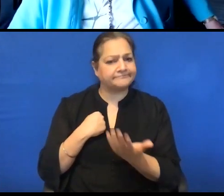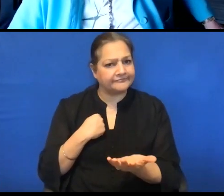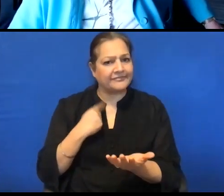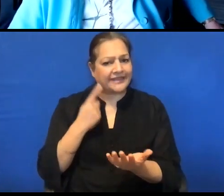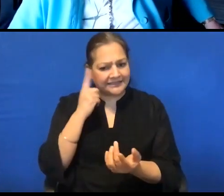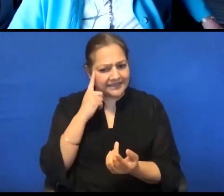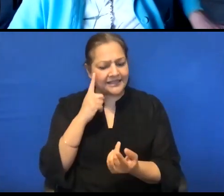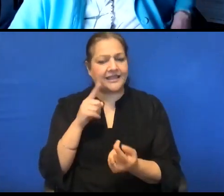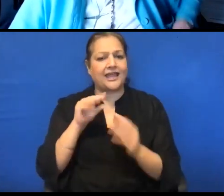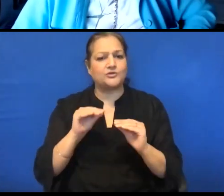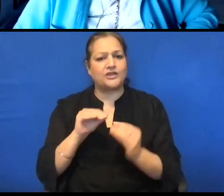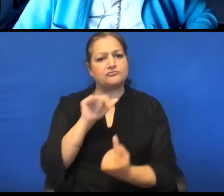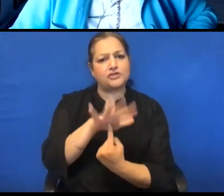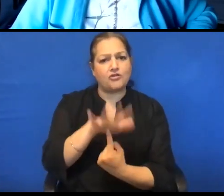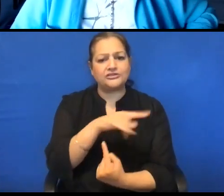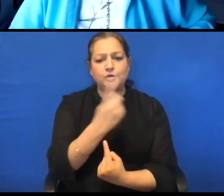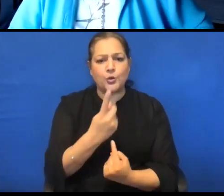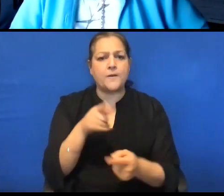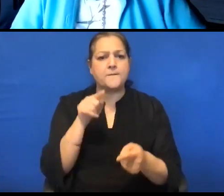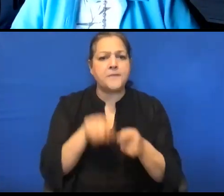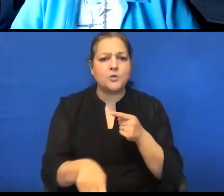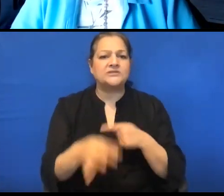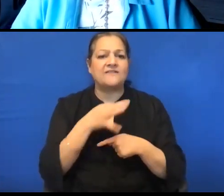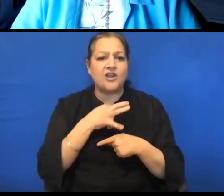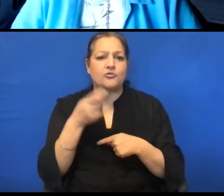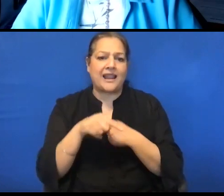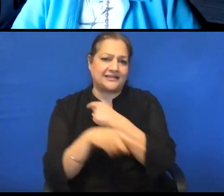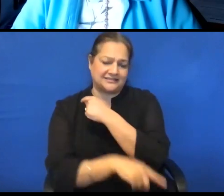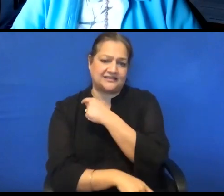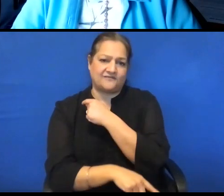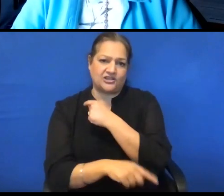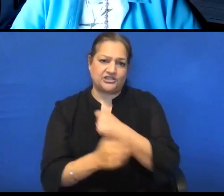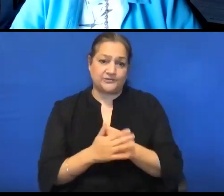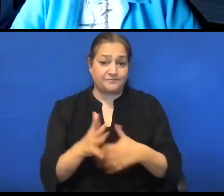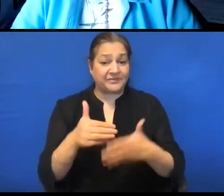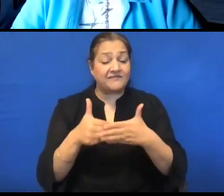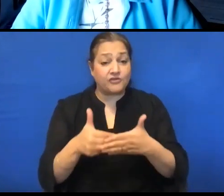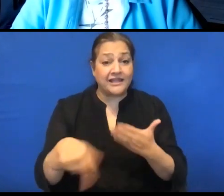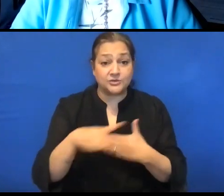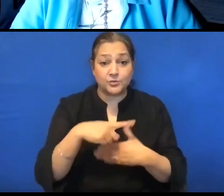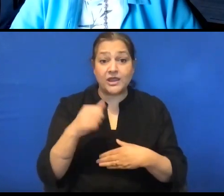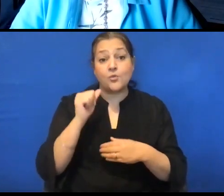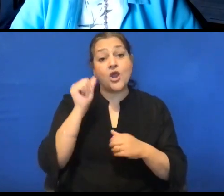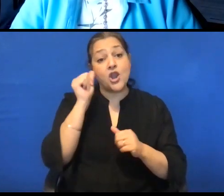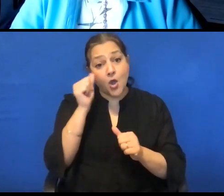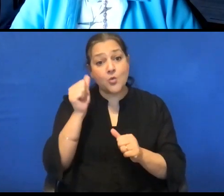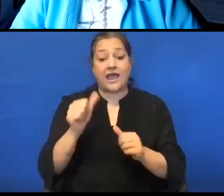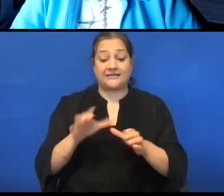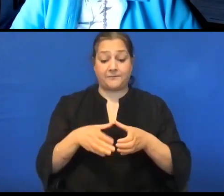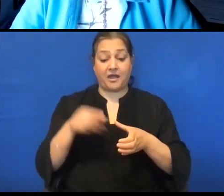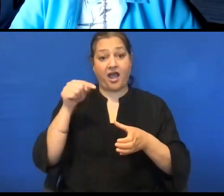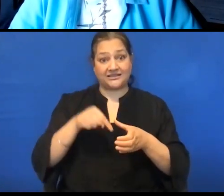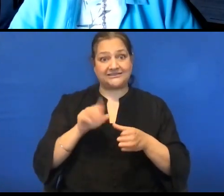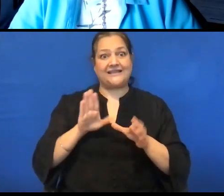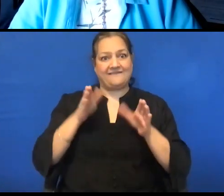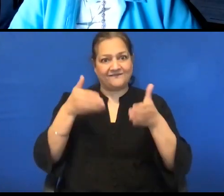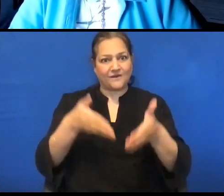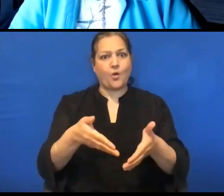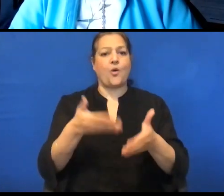most disadvantaged. Friends, we used to be known as the Party for Education. We can be